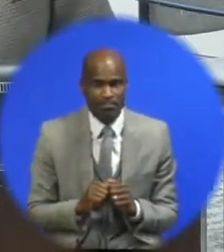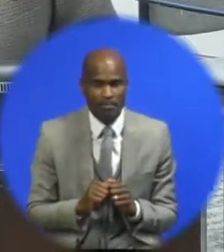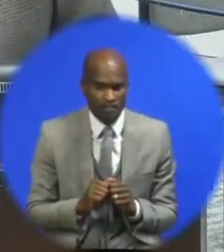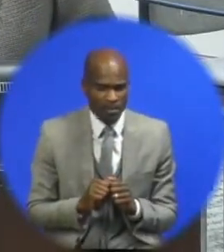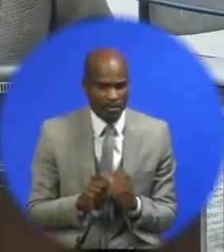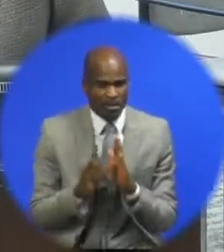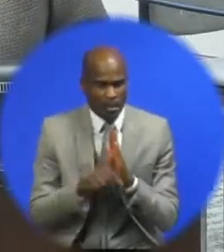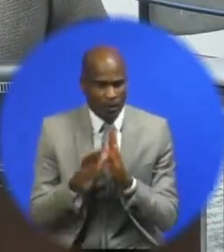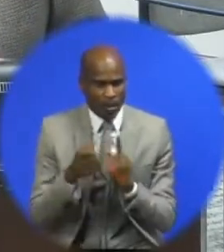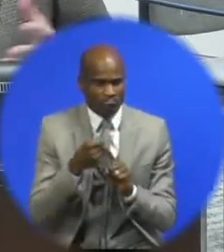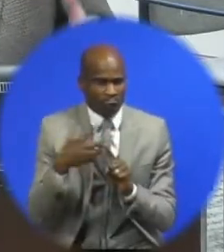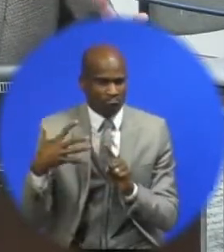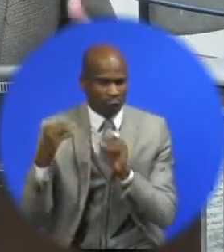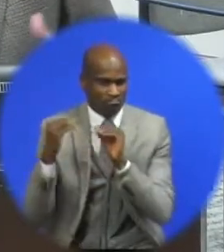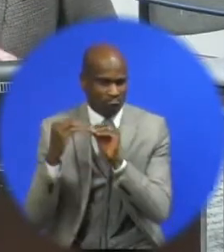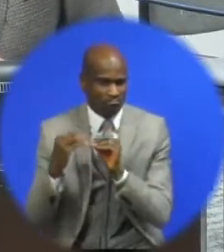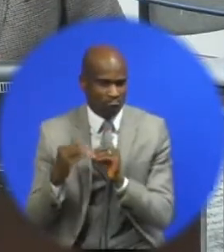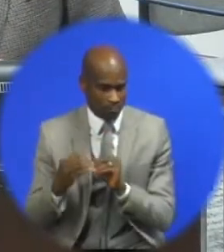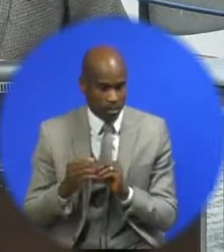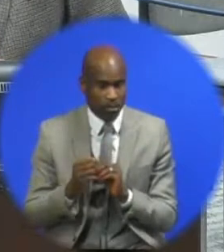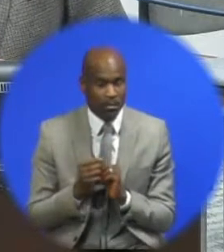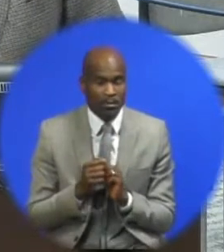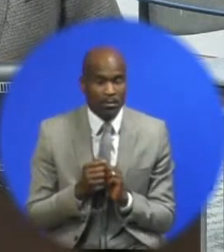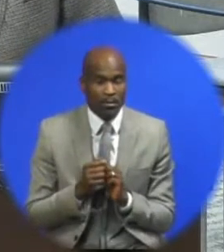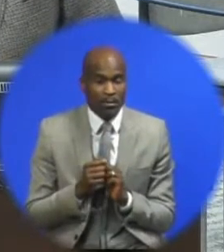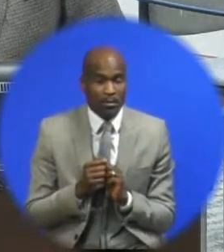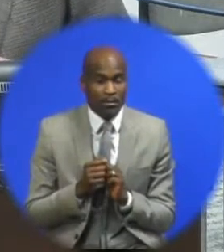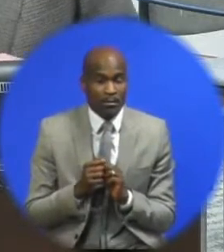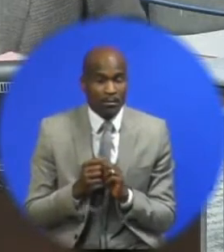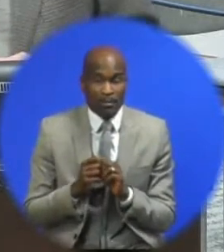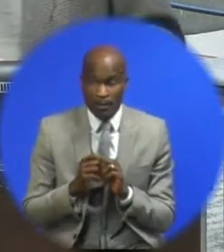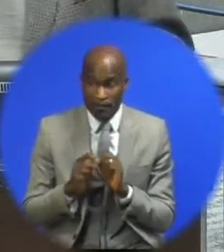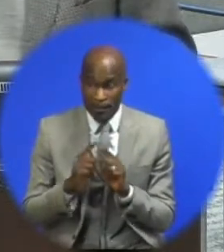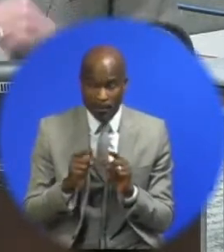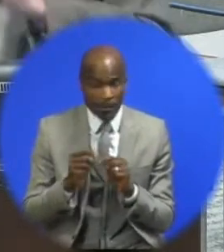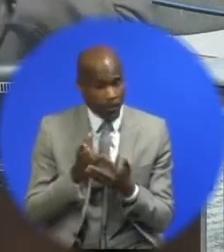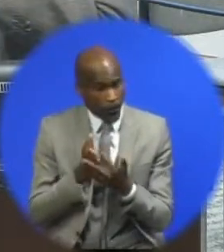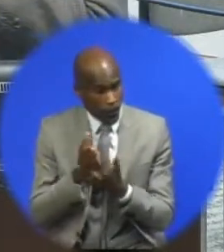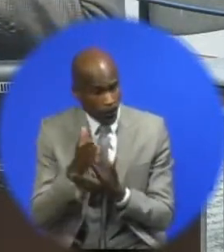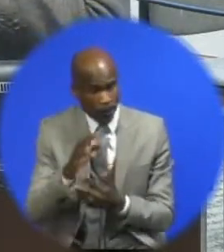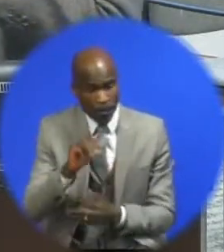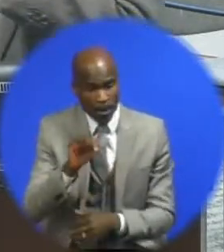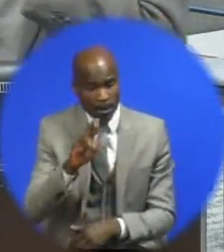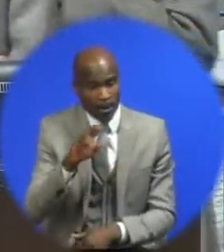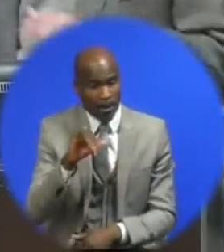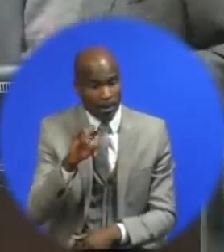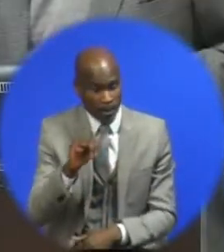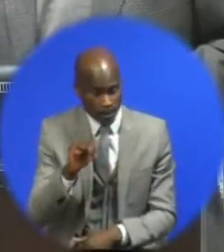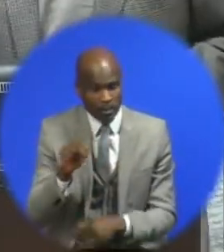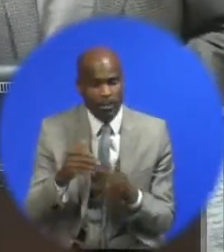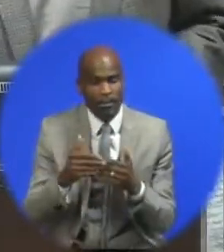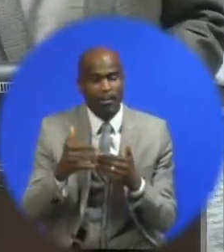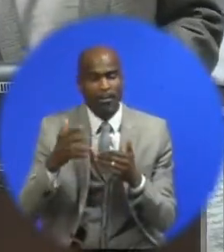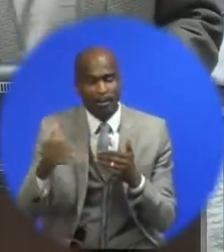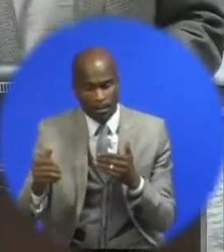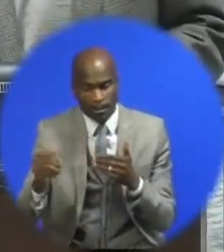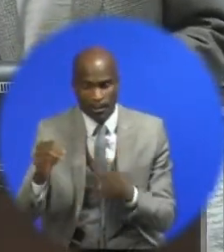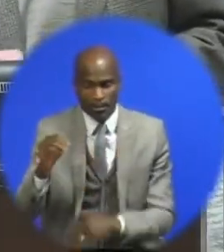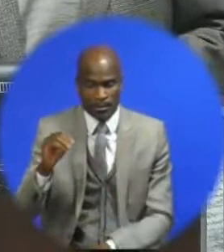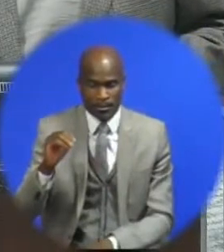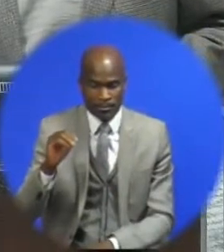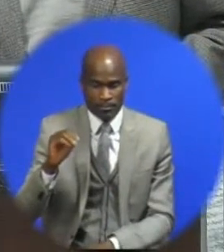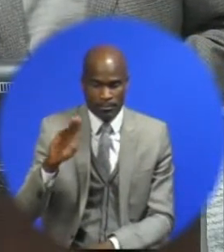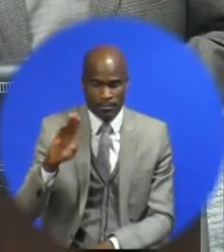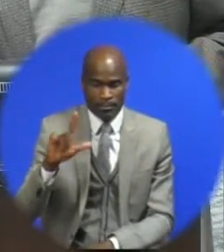of it, but going through Marion, Old Fort, and on to Black Mountain. If I hit